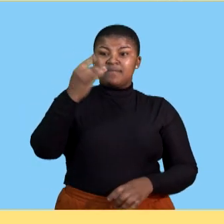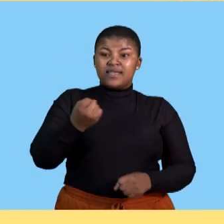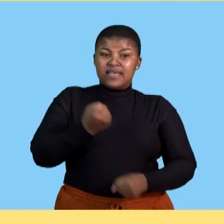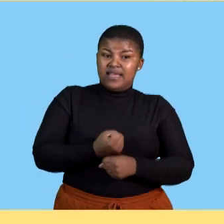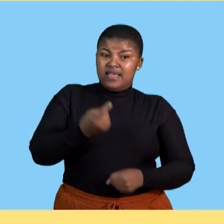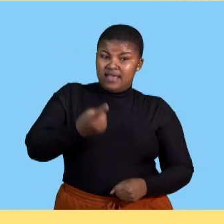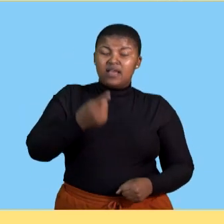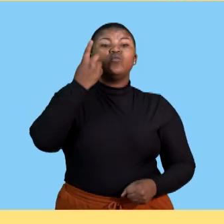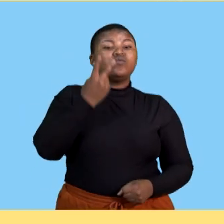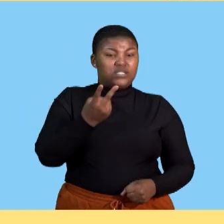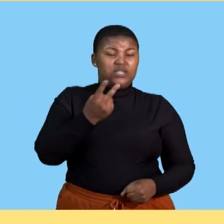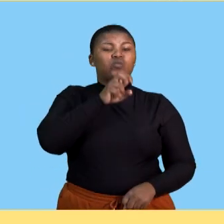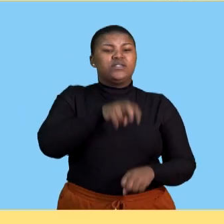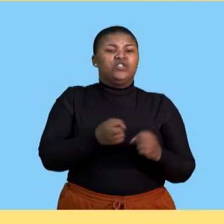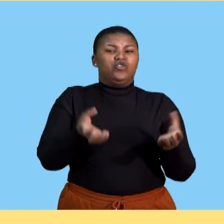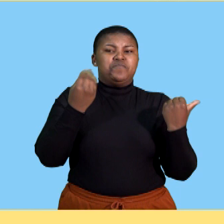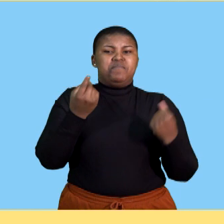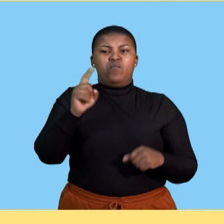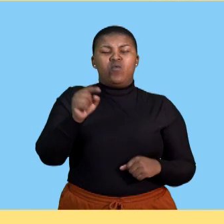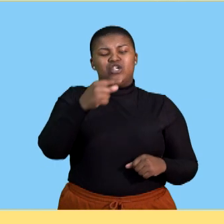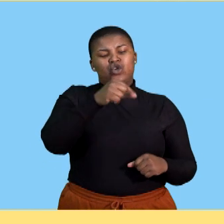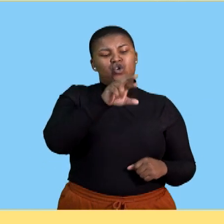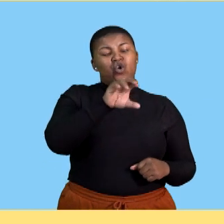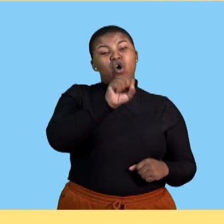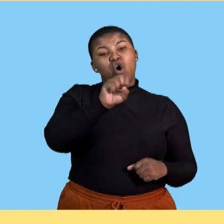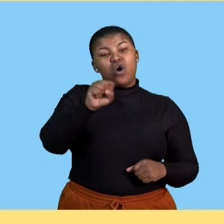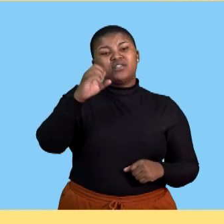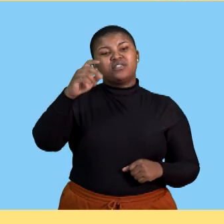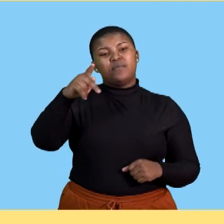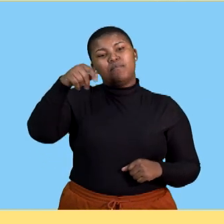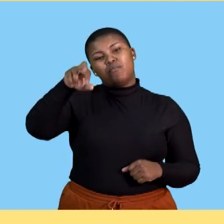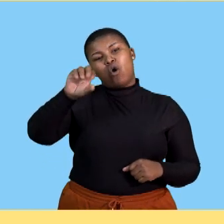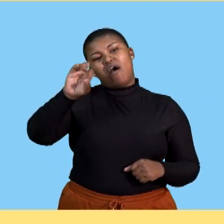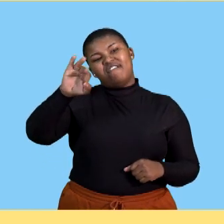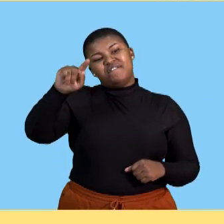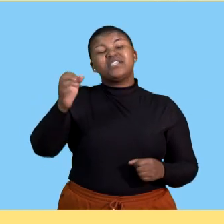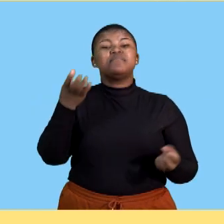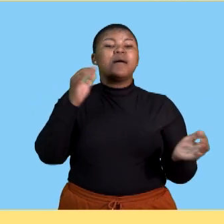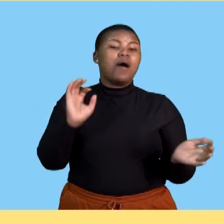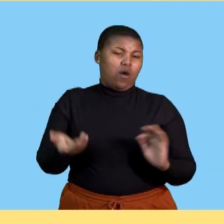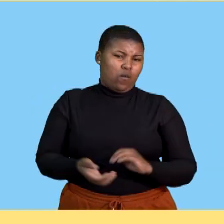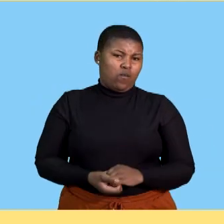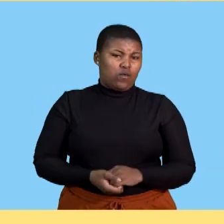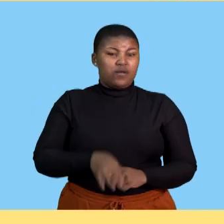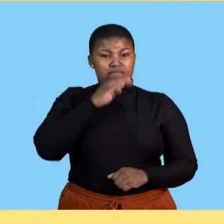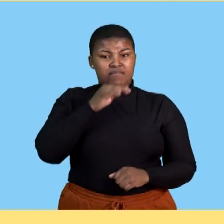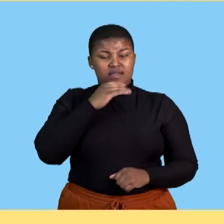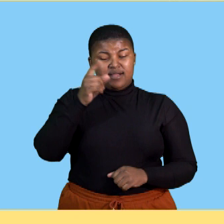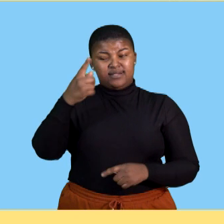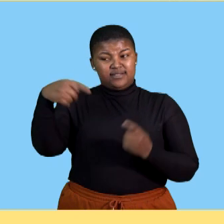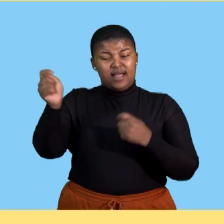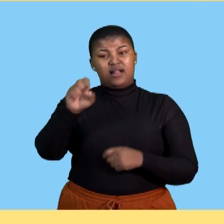in this year, we need to first get the gross profit. And for us to get the gross profit, I'll say